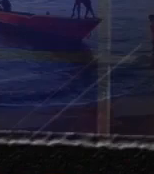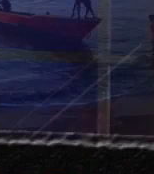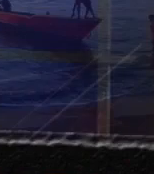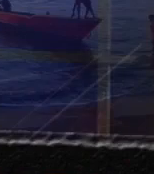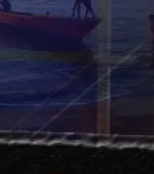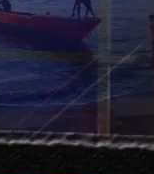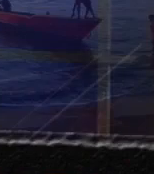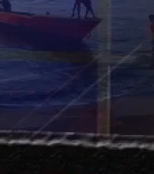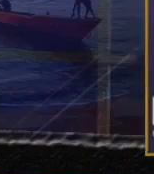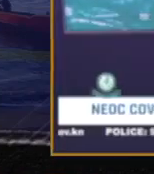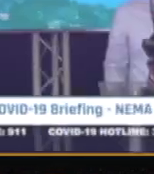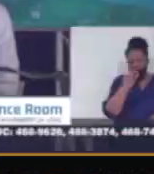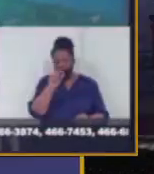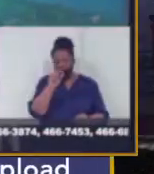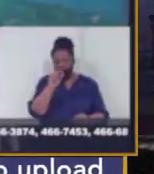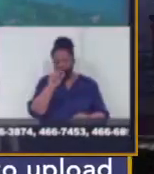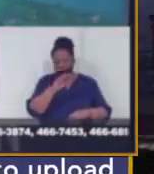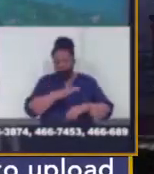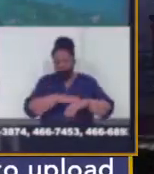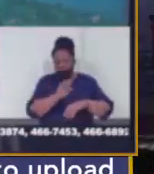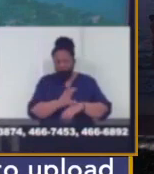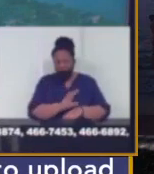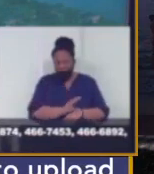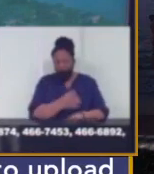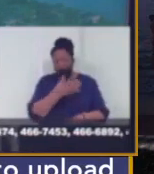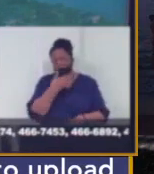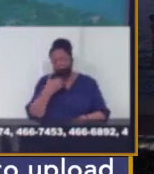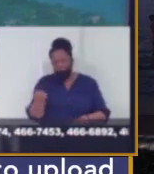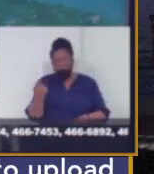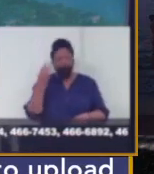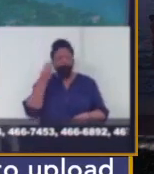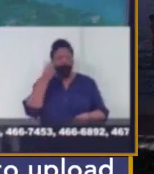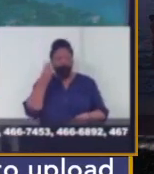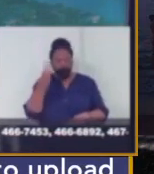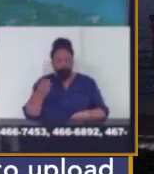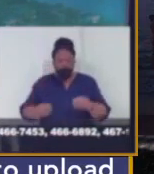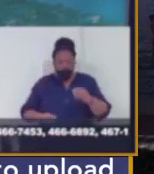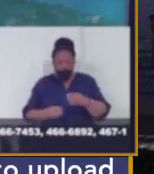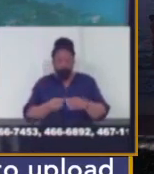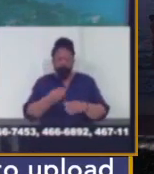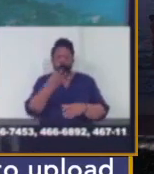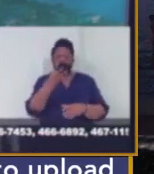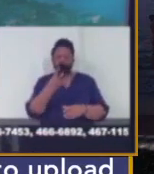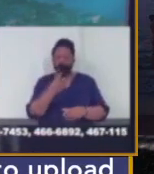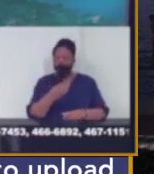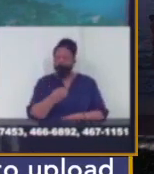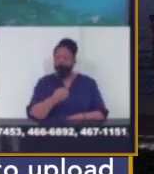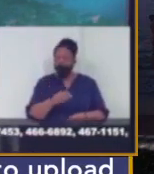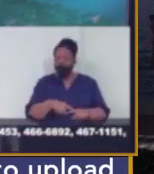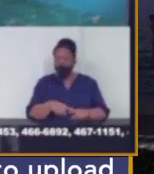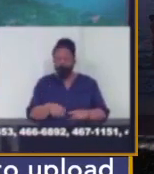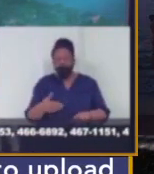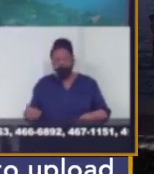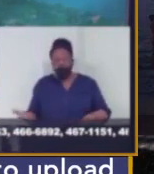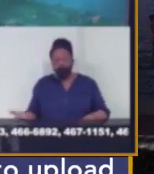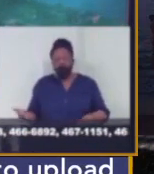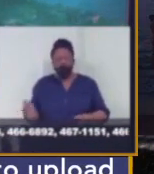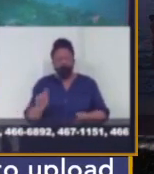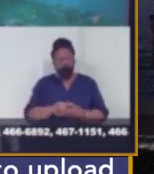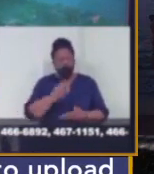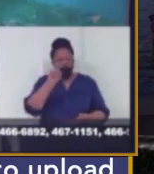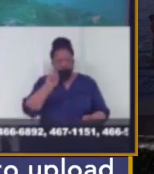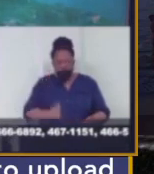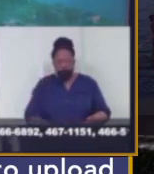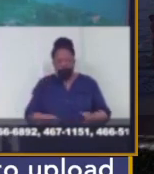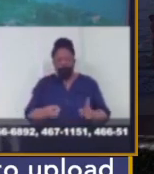Welcome back. Chair of the National COVID-19 Task Force, Abdias Samuel, is appealing to all travellers arriving in